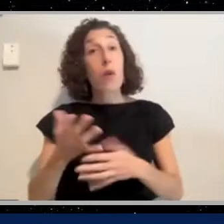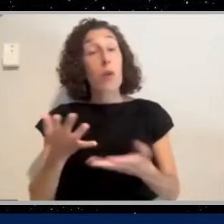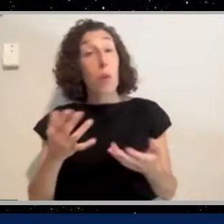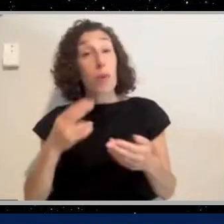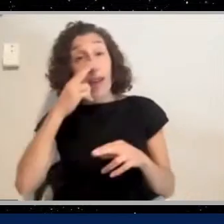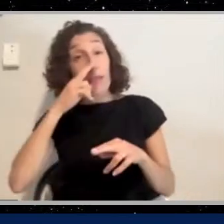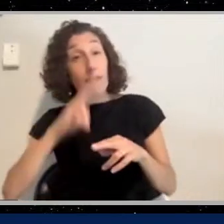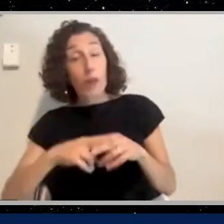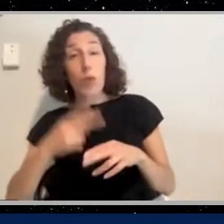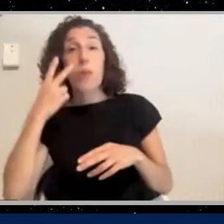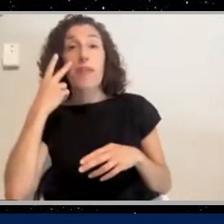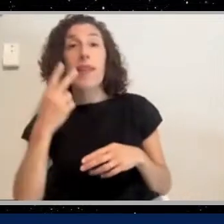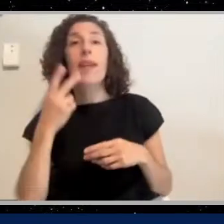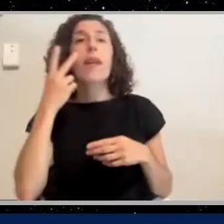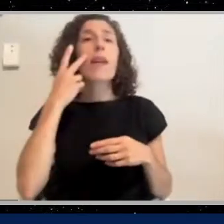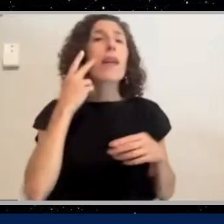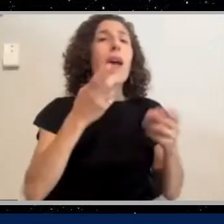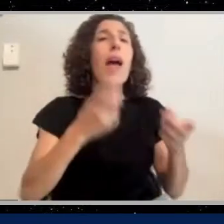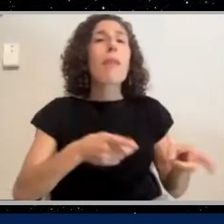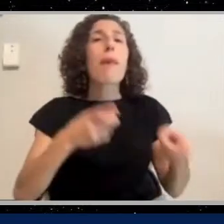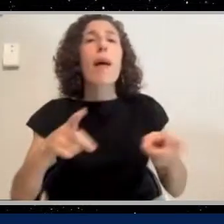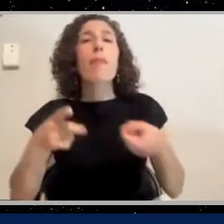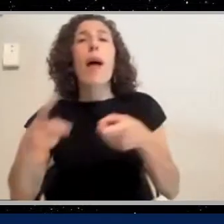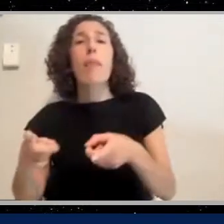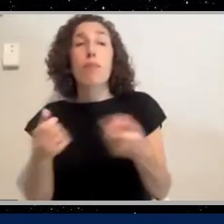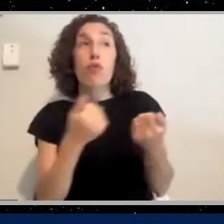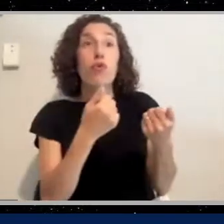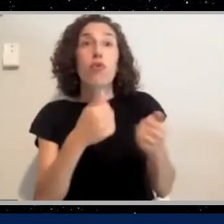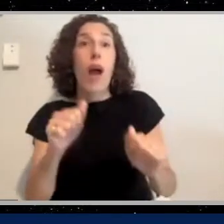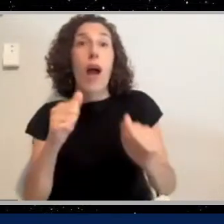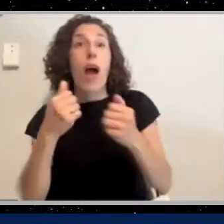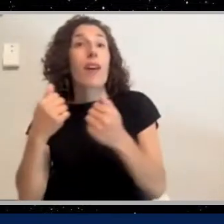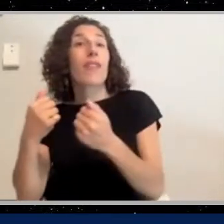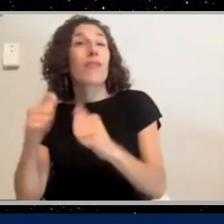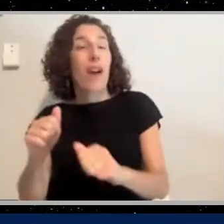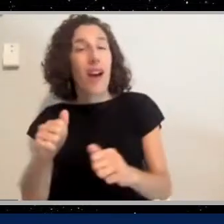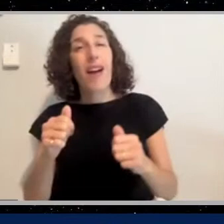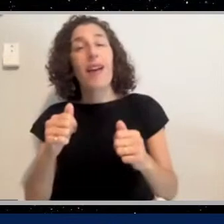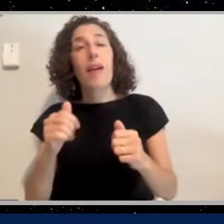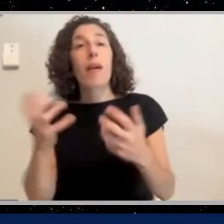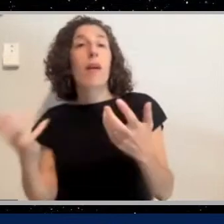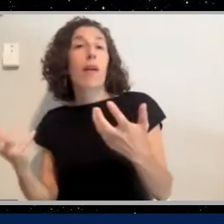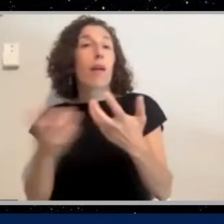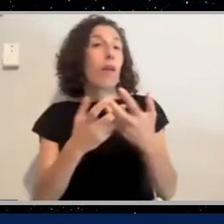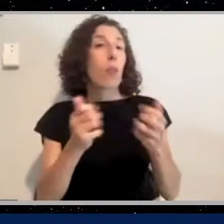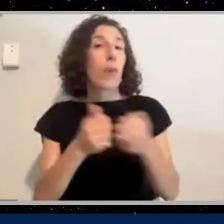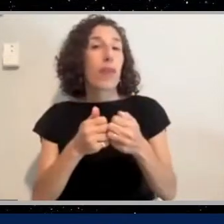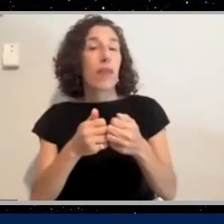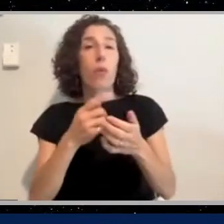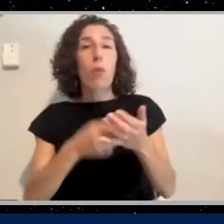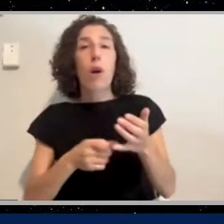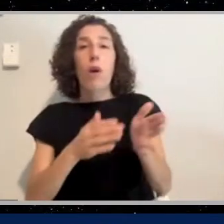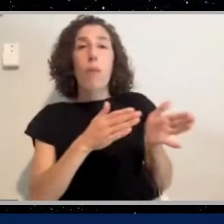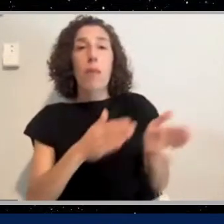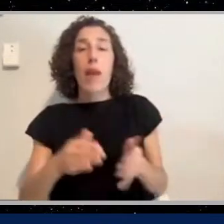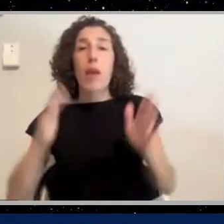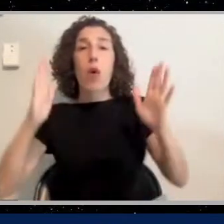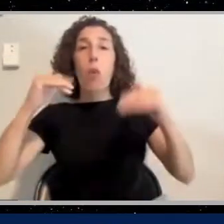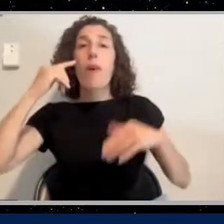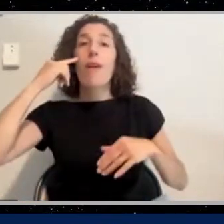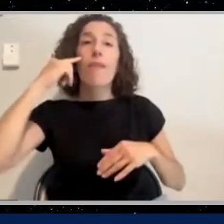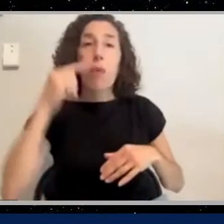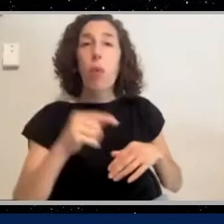ideas. And like we were mentioning earlier, and Dina said, it's kind of then parsing it down, especially once we got there to, okay, which of these are the most